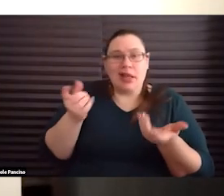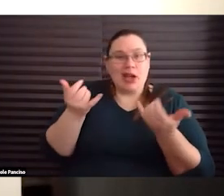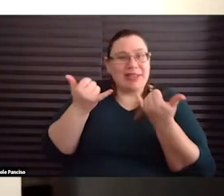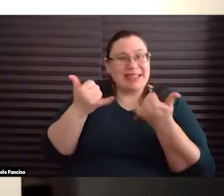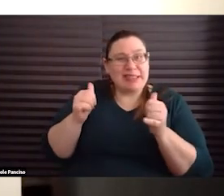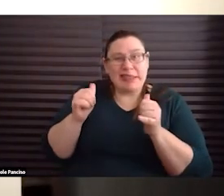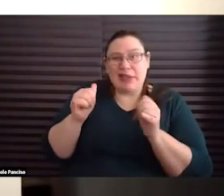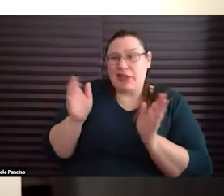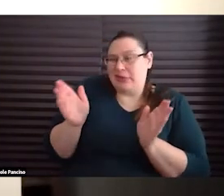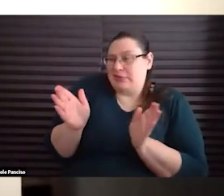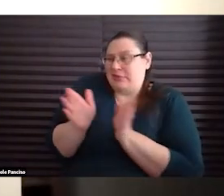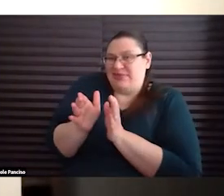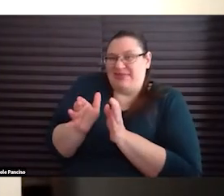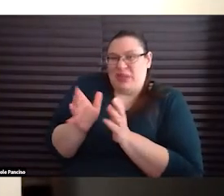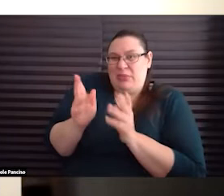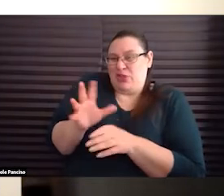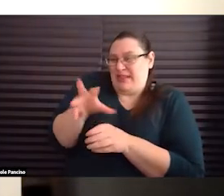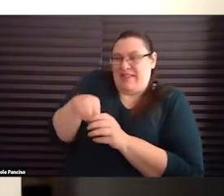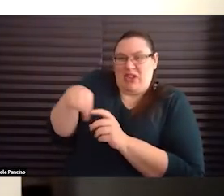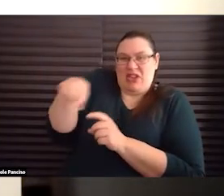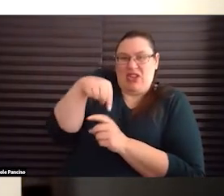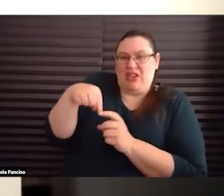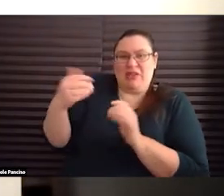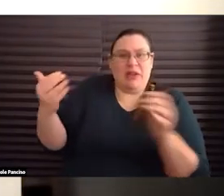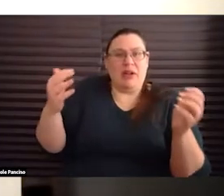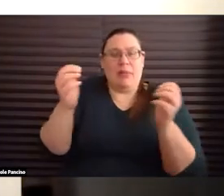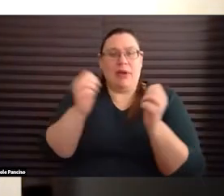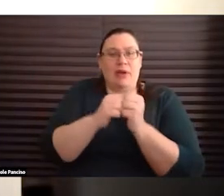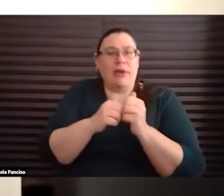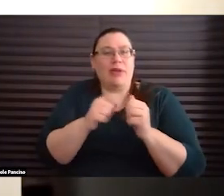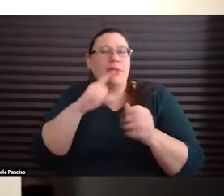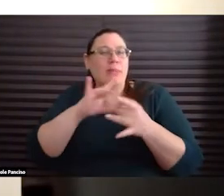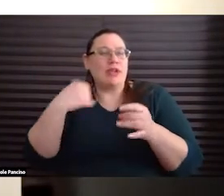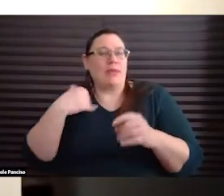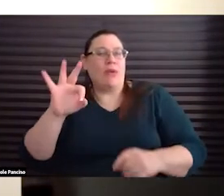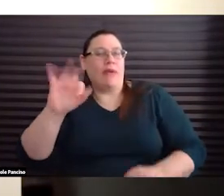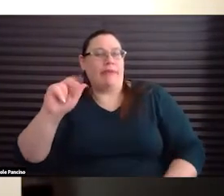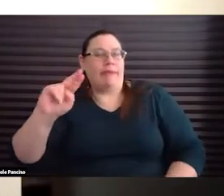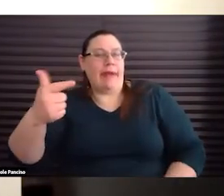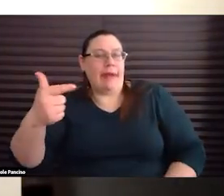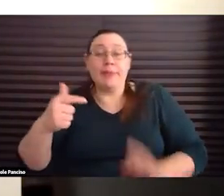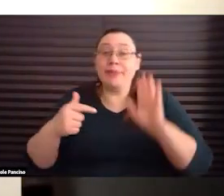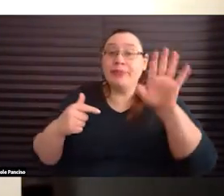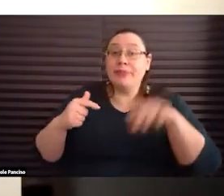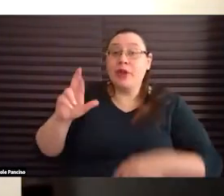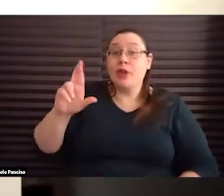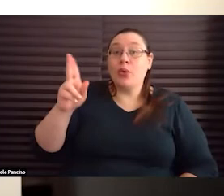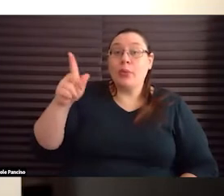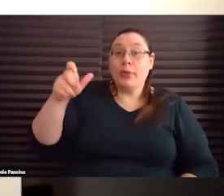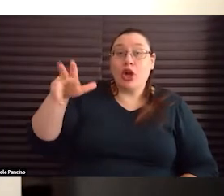player compared to, you know, the FANGs you had talked about. You know, Rupert Murdoch, the